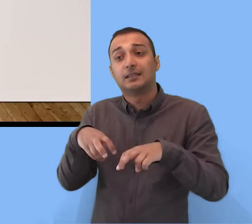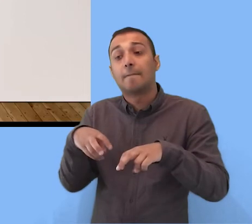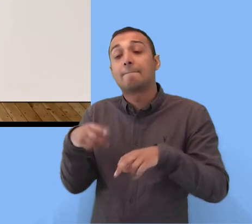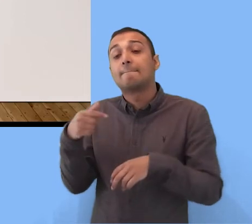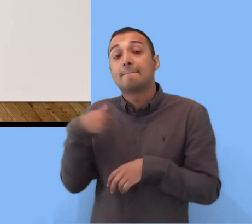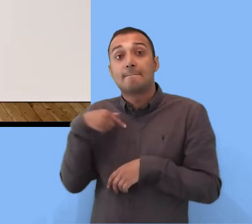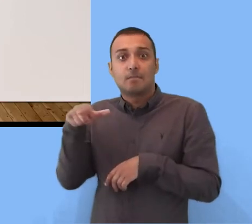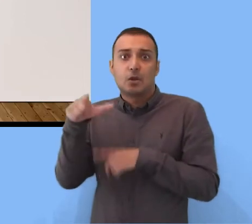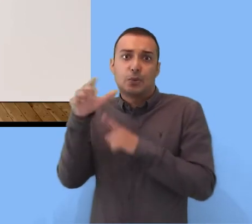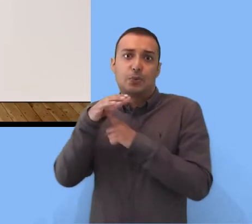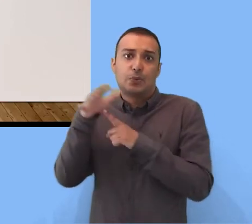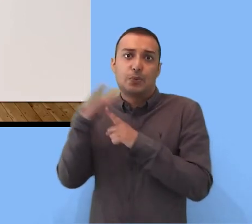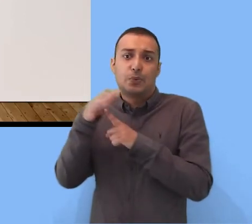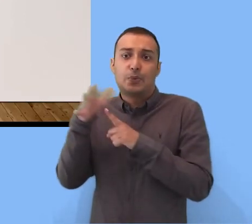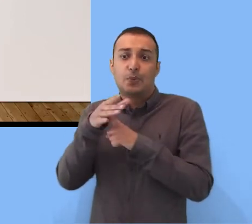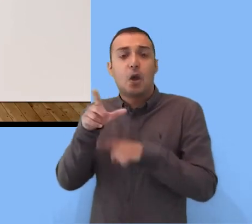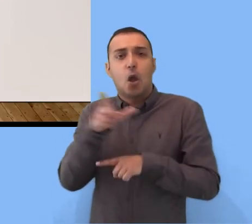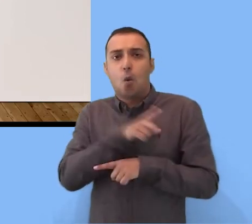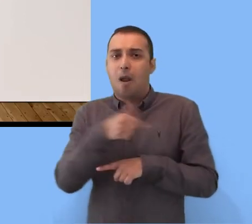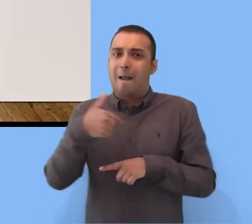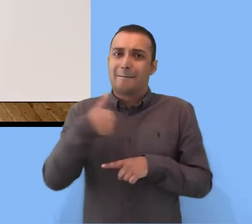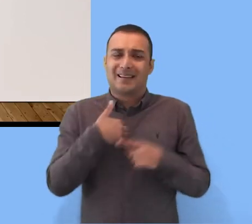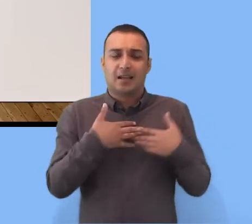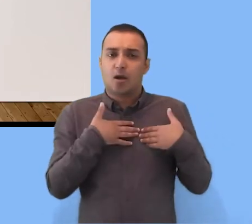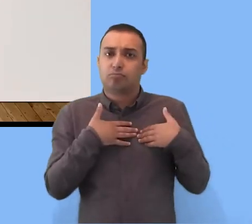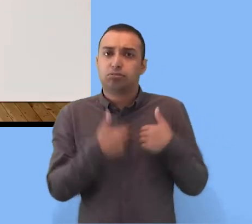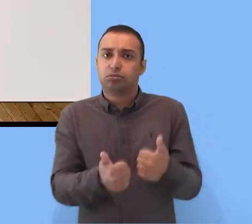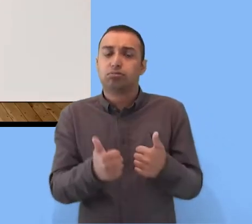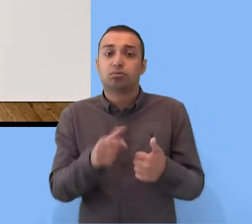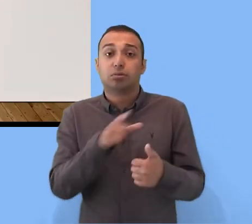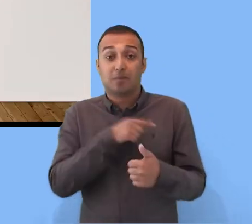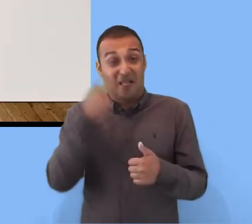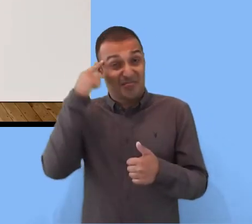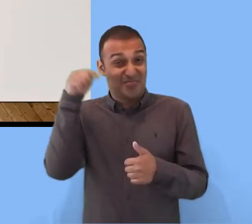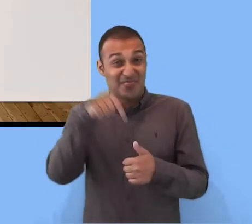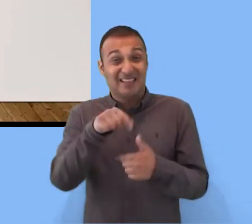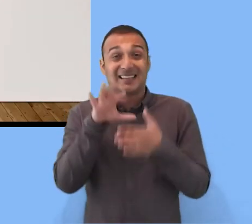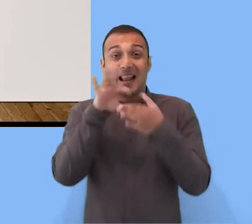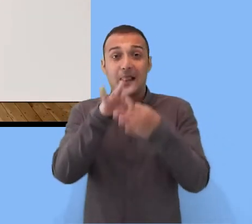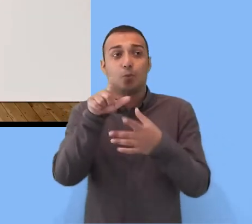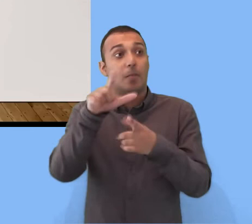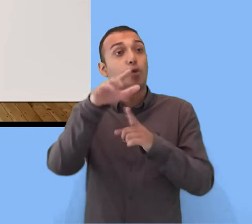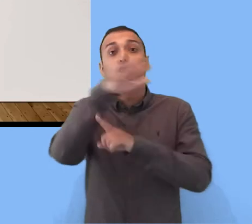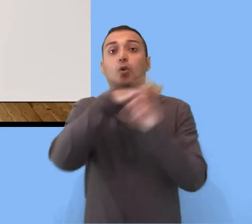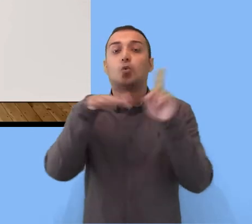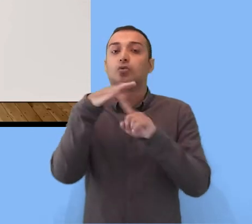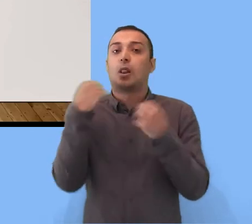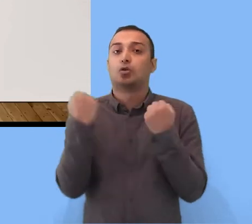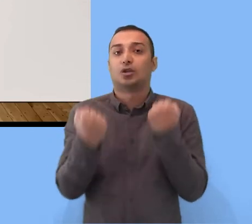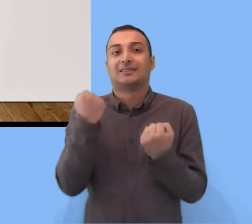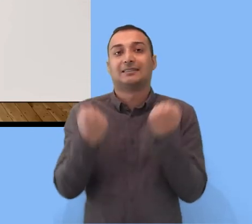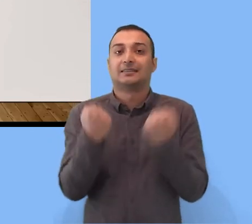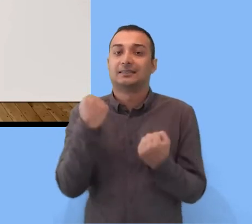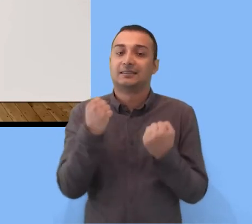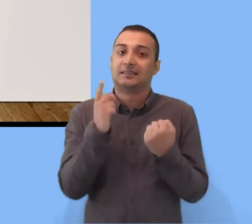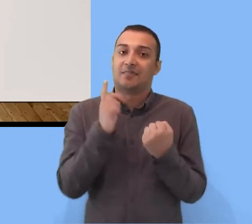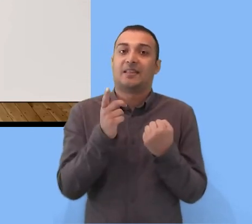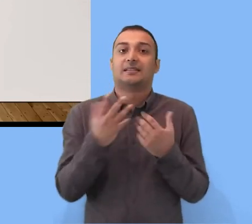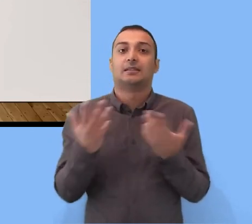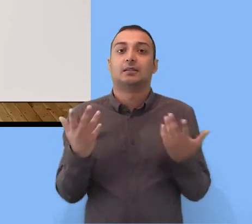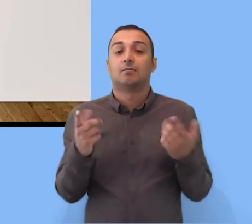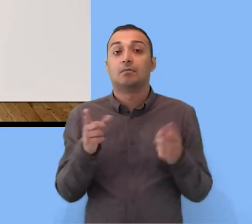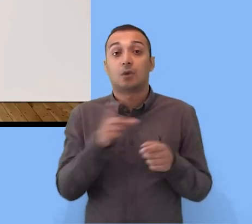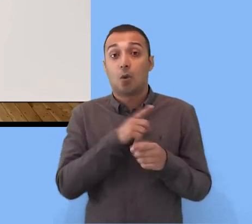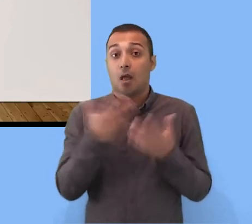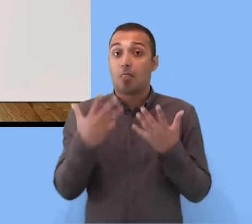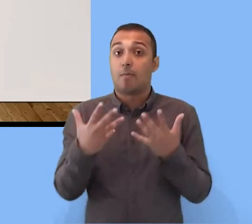reason I'm so passionate about it is I think this is an issue of social justice. We have a school system that does not